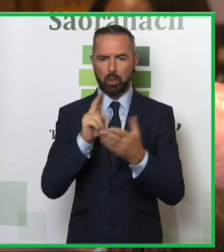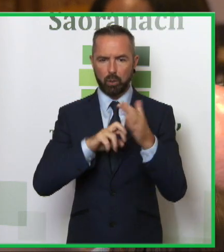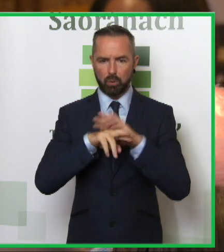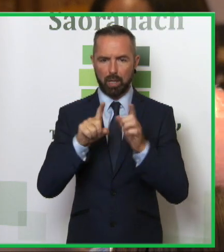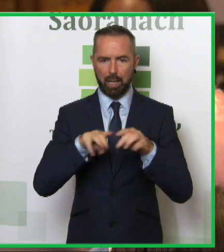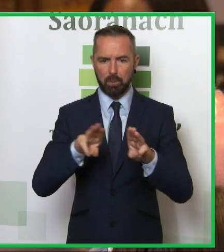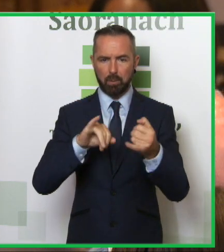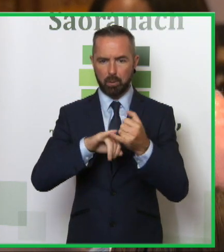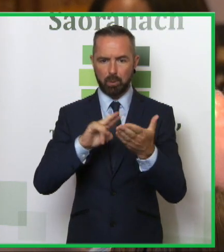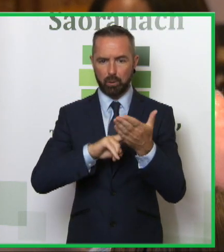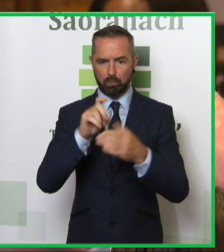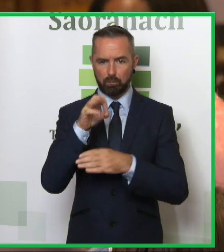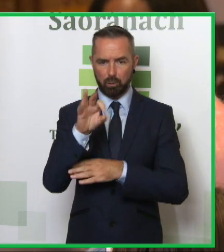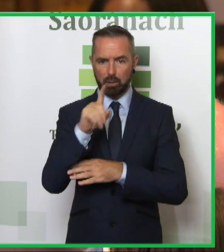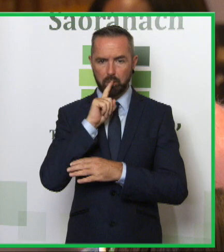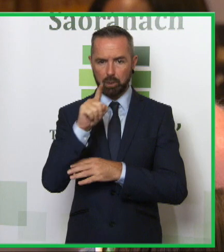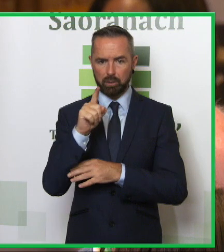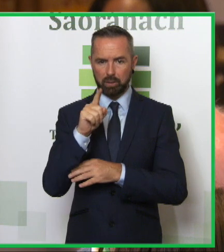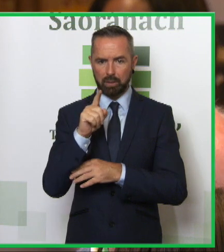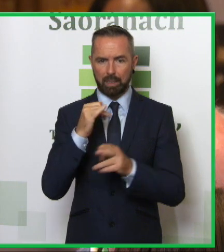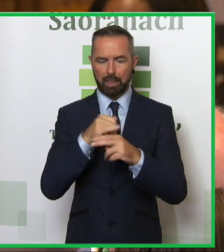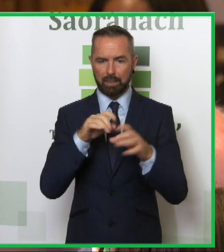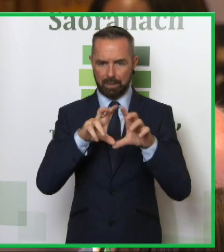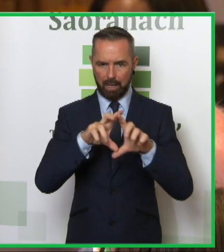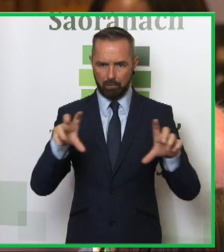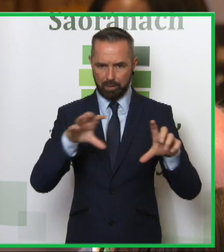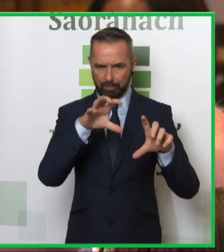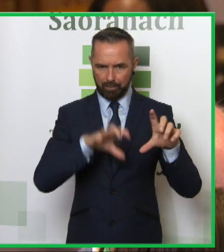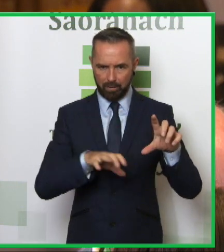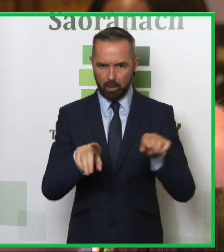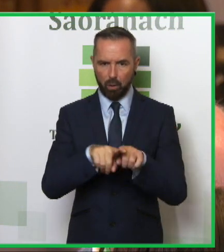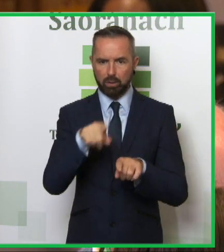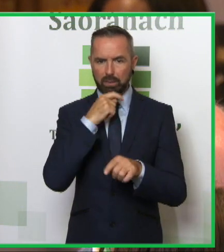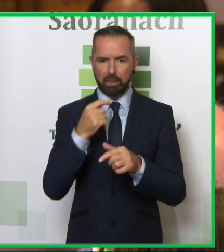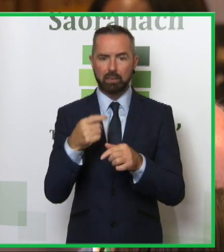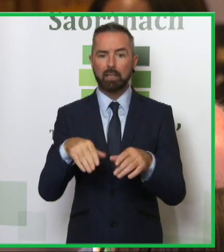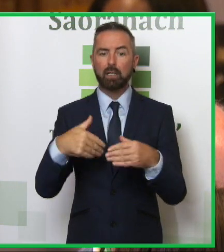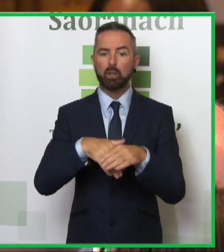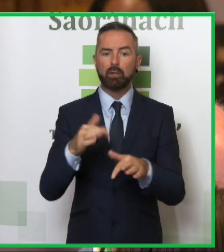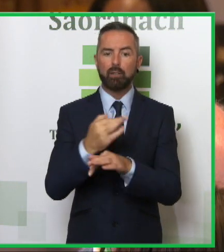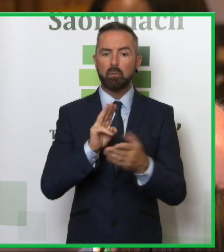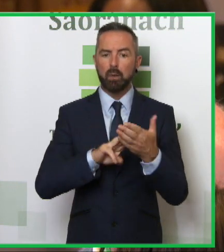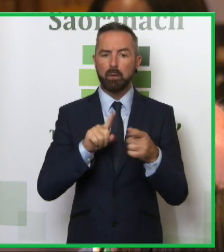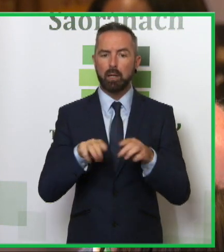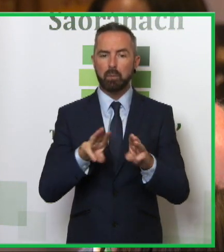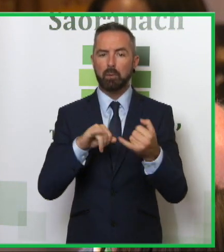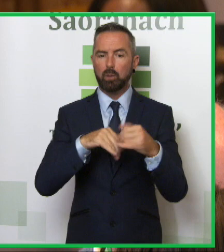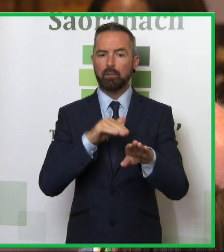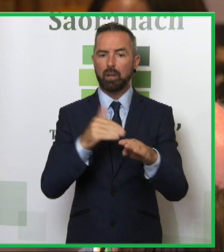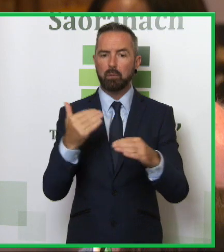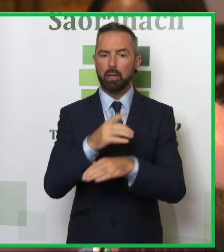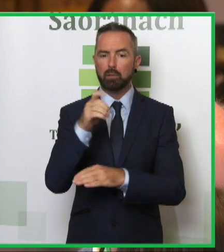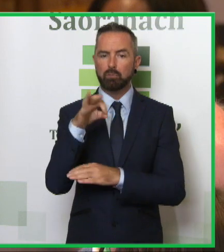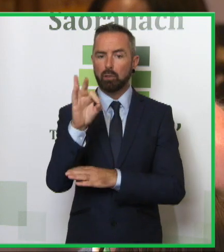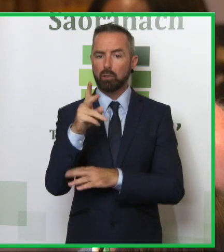people who use drugs, but in the exploratory narrative, and it also said as well as family members of people affected by drugs, and should be